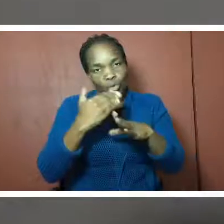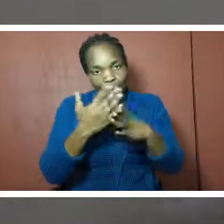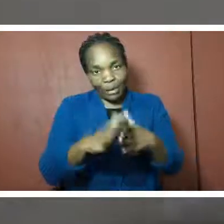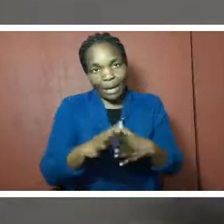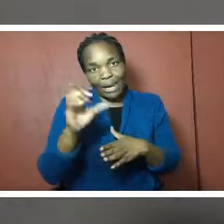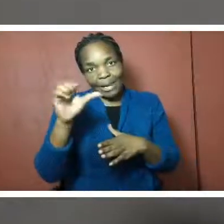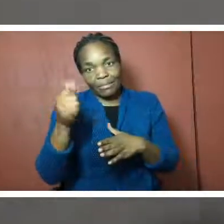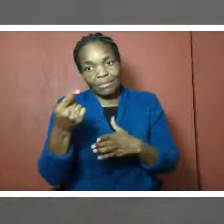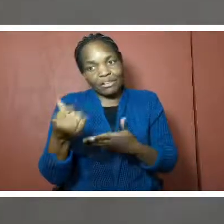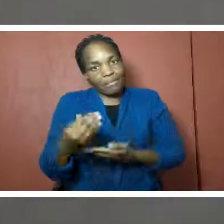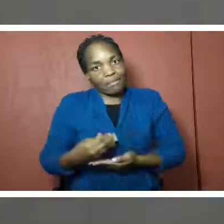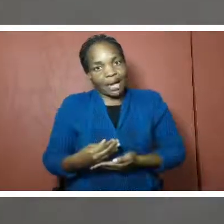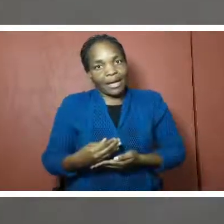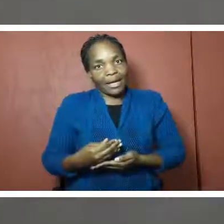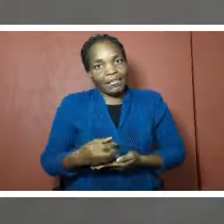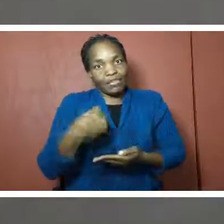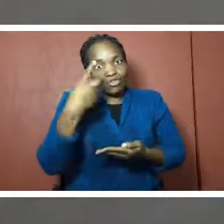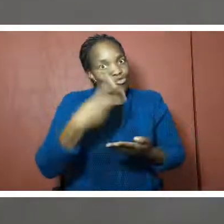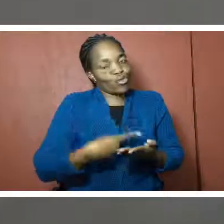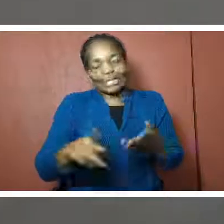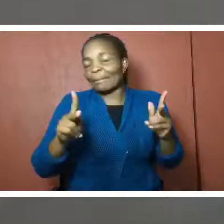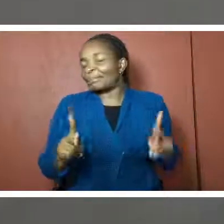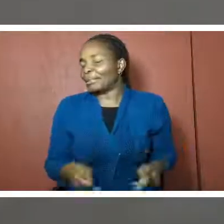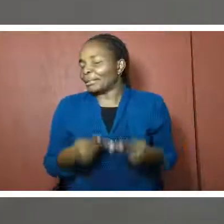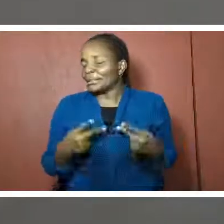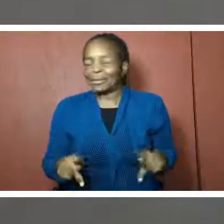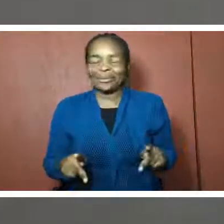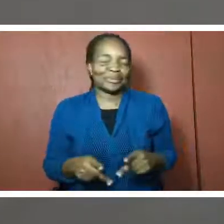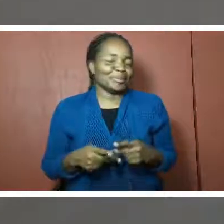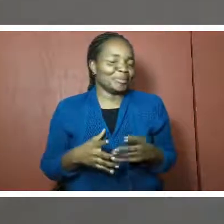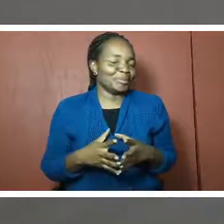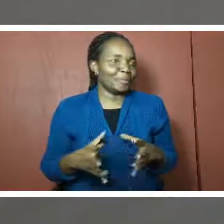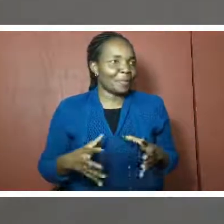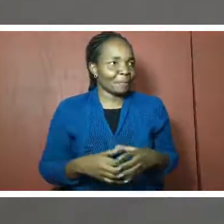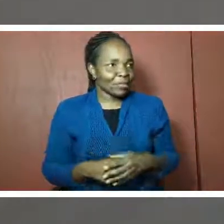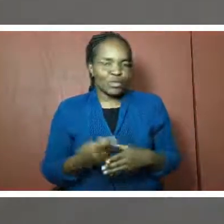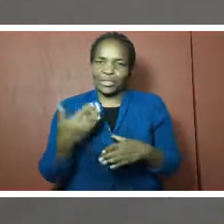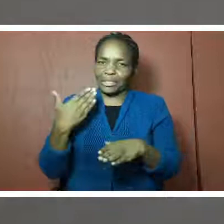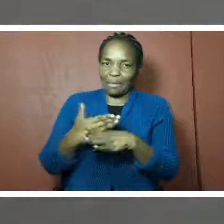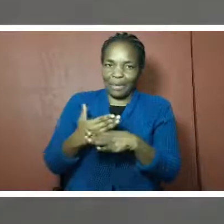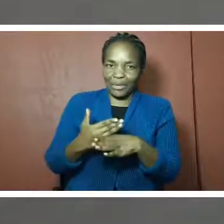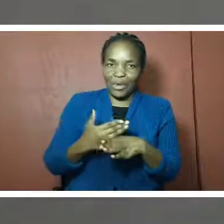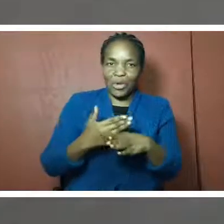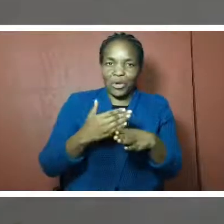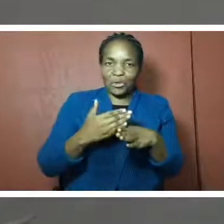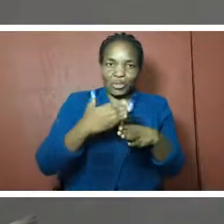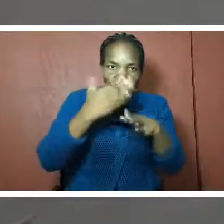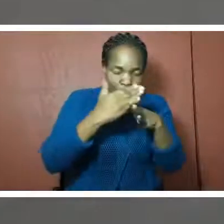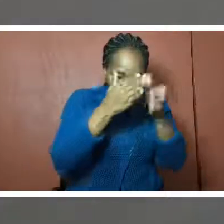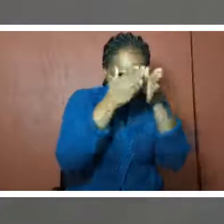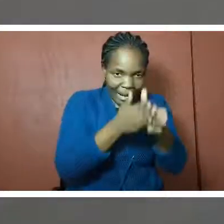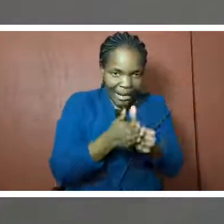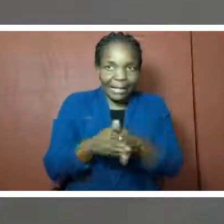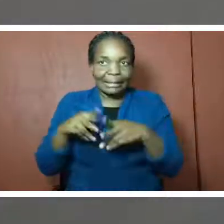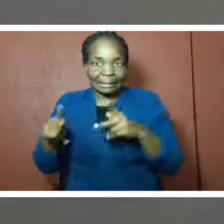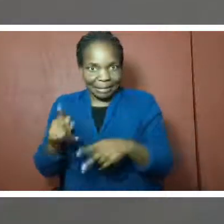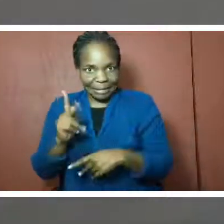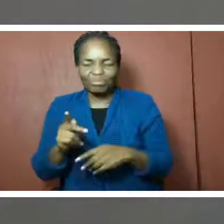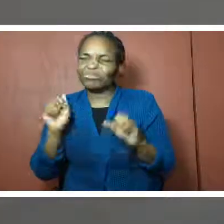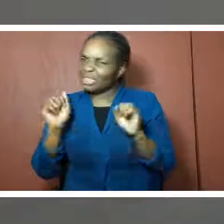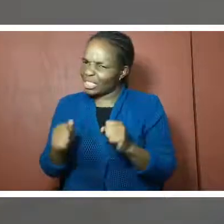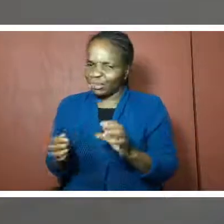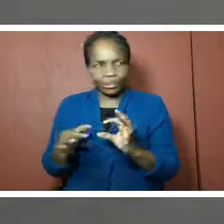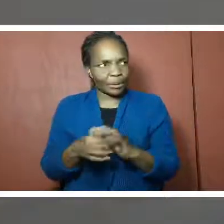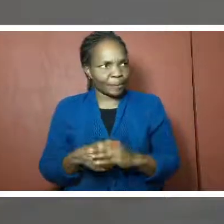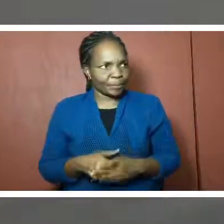with the money and making party for 2 weeks. You know, or something like that. So it was all work and fun. Yes. Great. And we didn't have